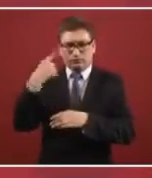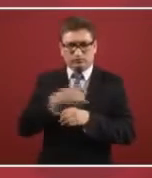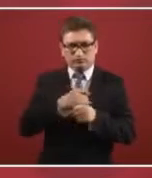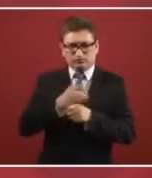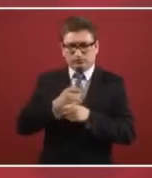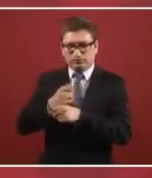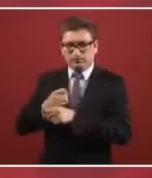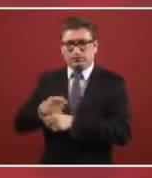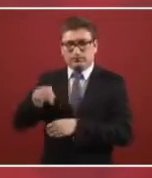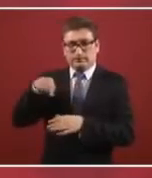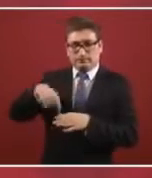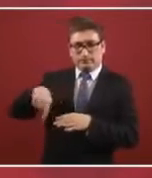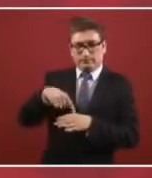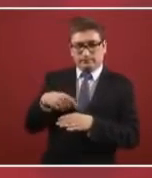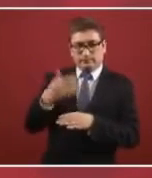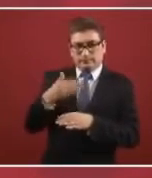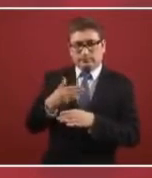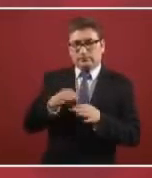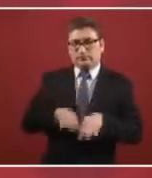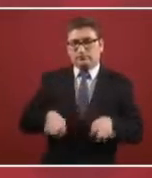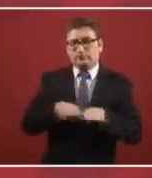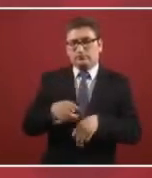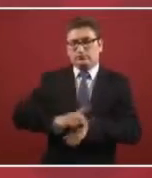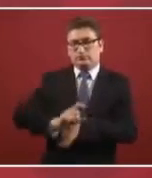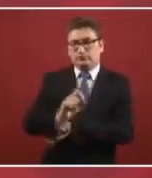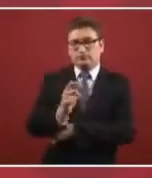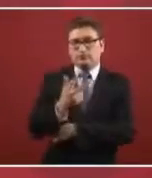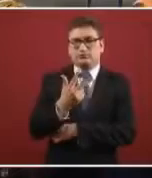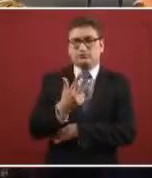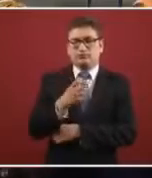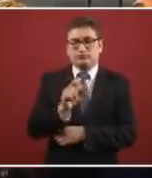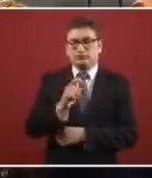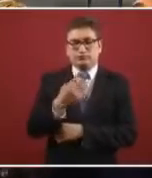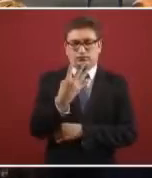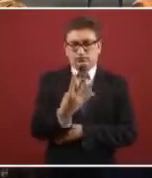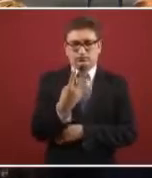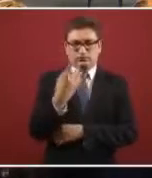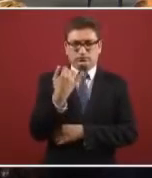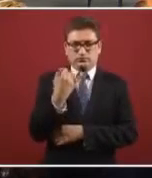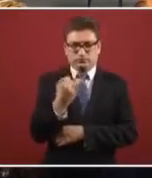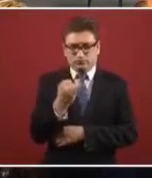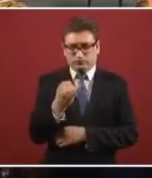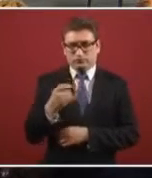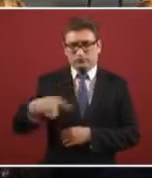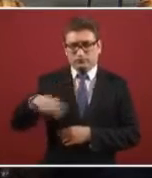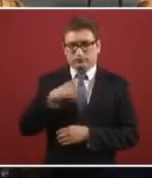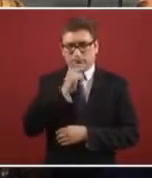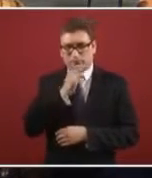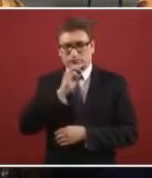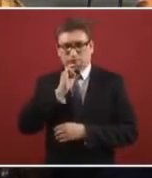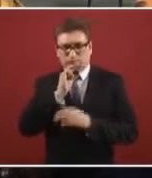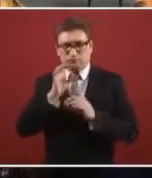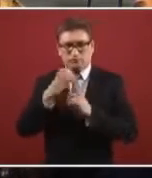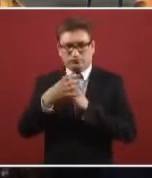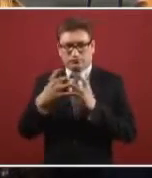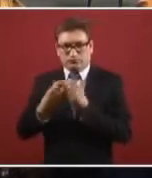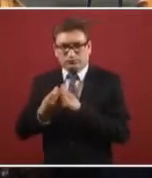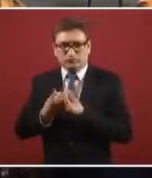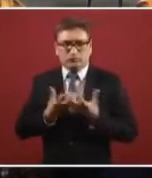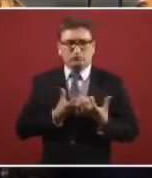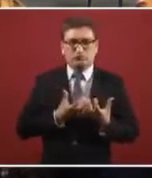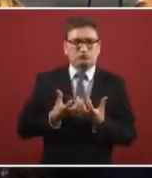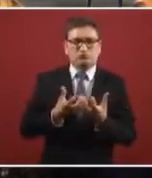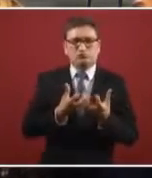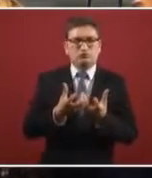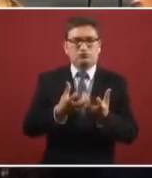fue very como el día significant 24 de aspect, julio which was los the padres, 24th madres of de familia y July, la comisión the entramos parents a of the hacer un family,